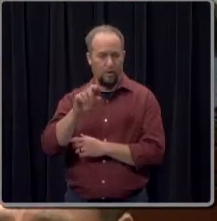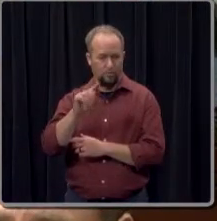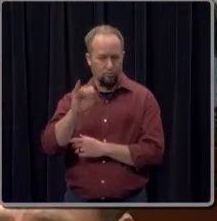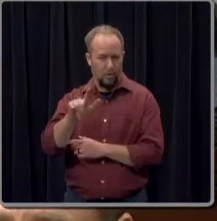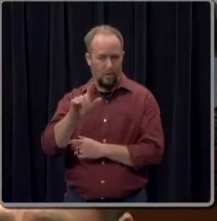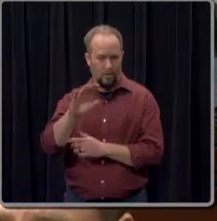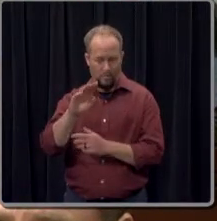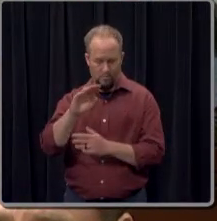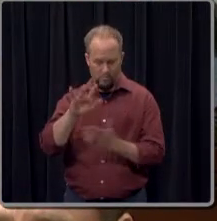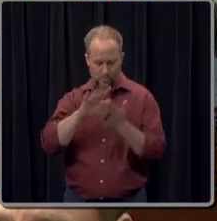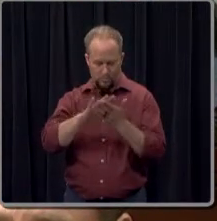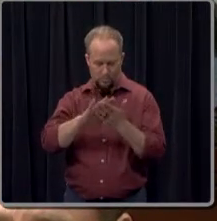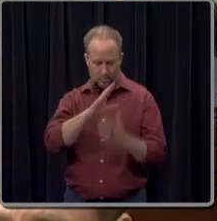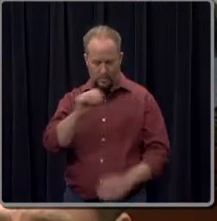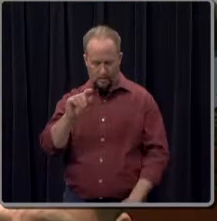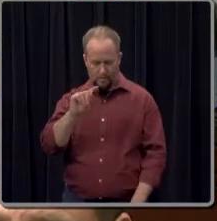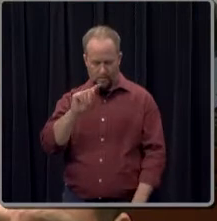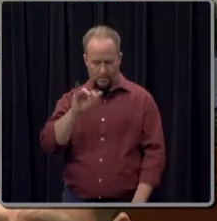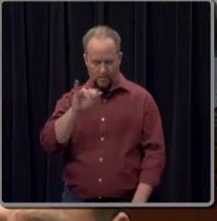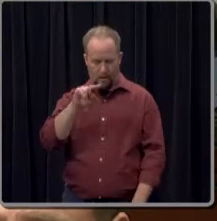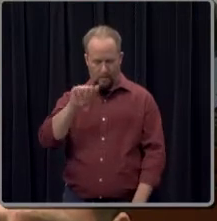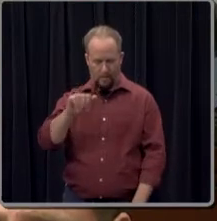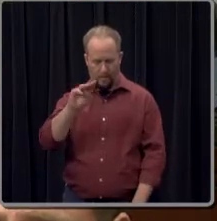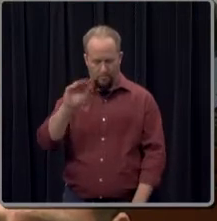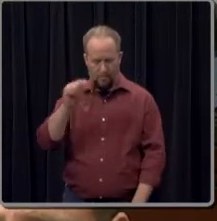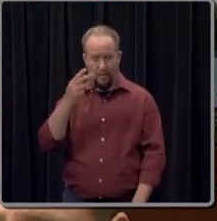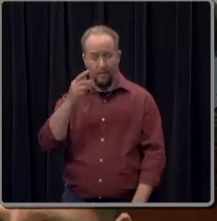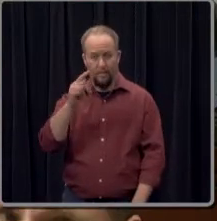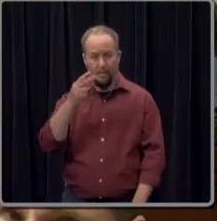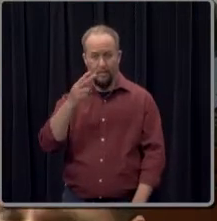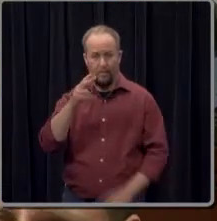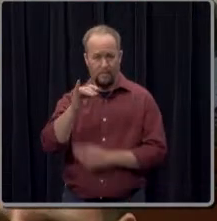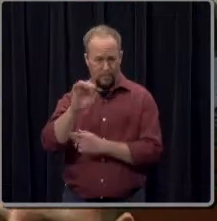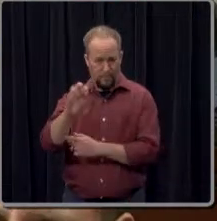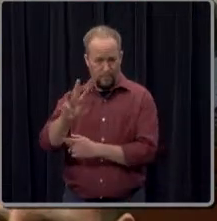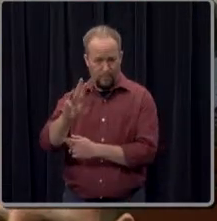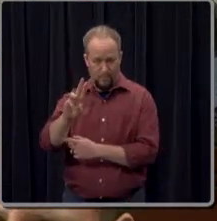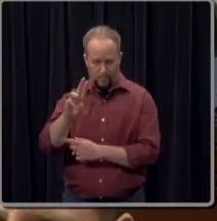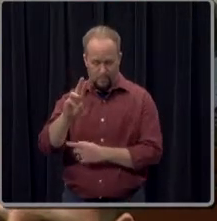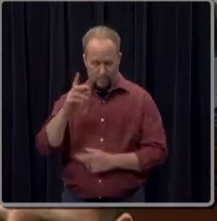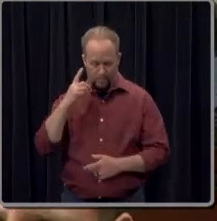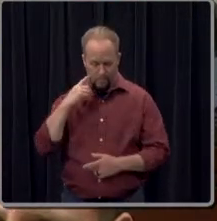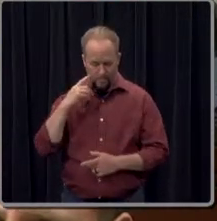at Westview Elementary. And if your administrators are here, you're welcome to come up to the front.